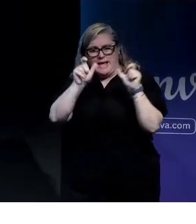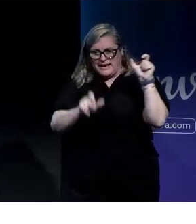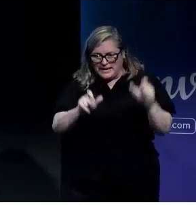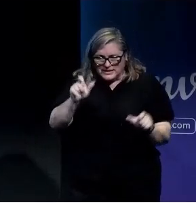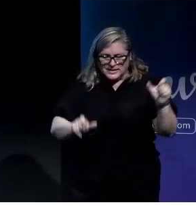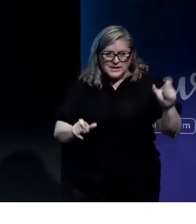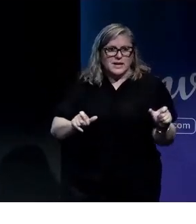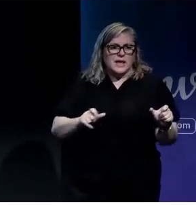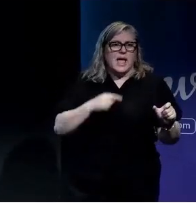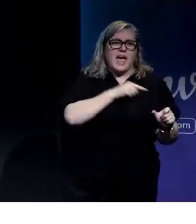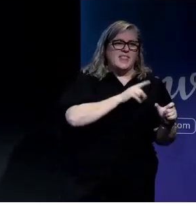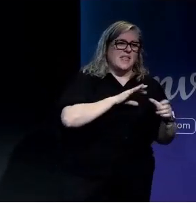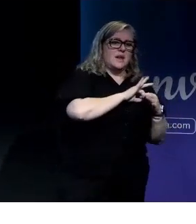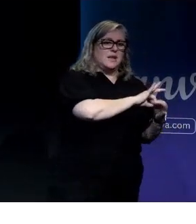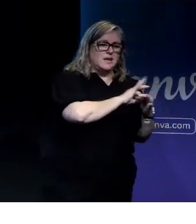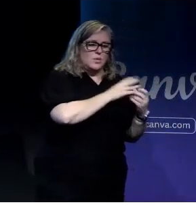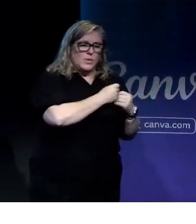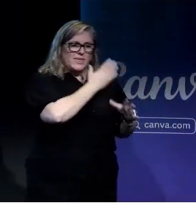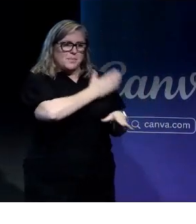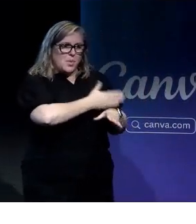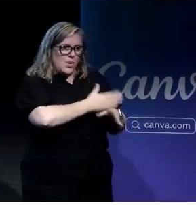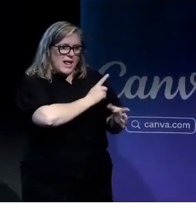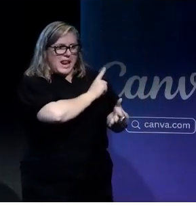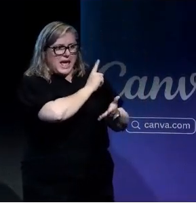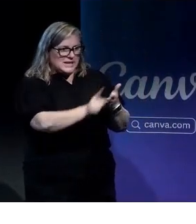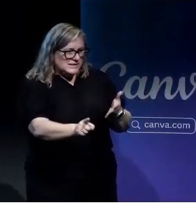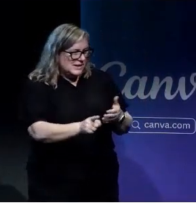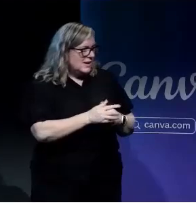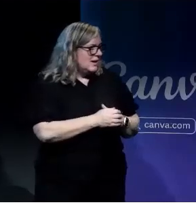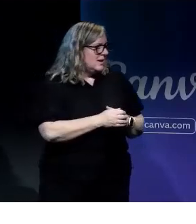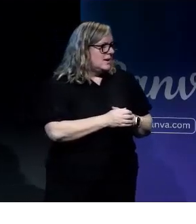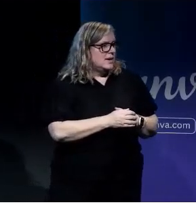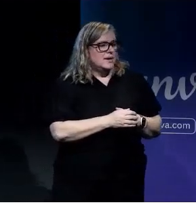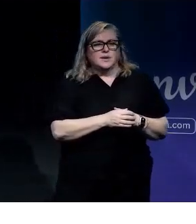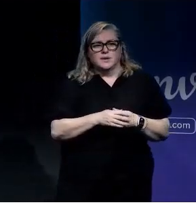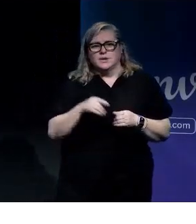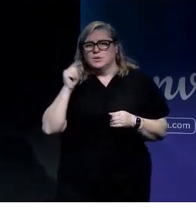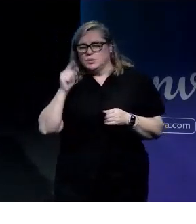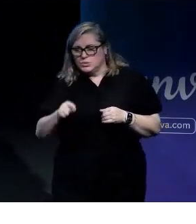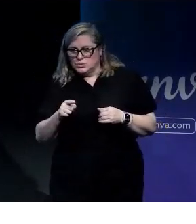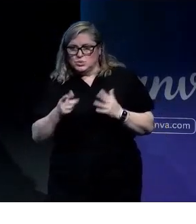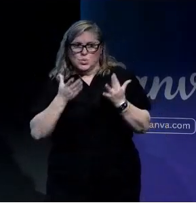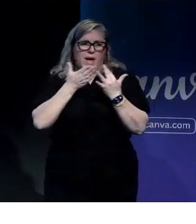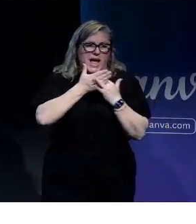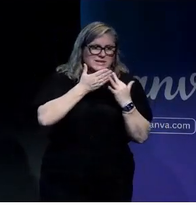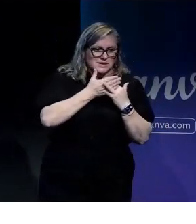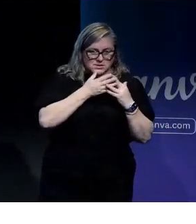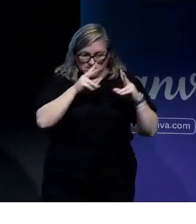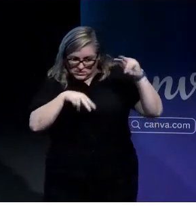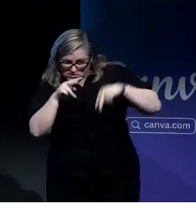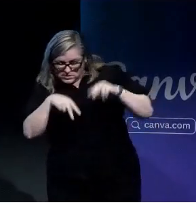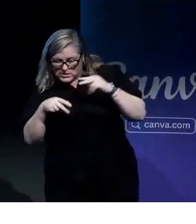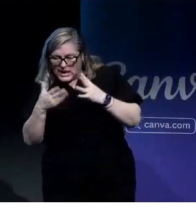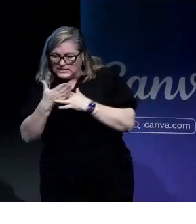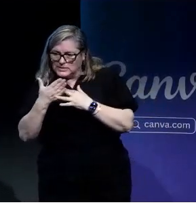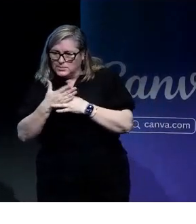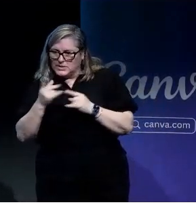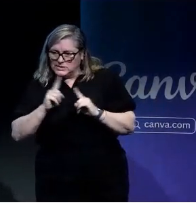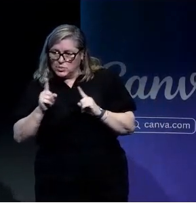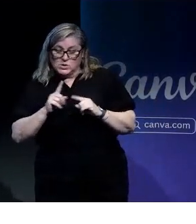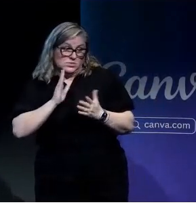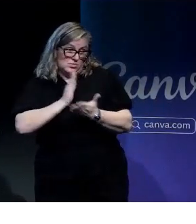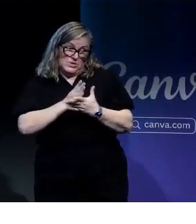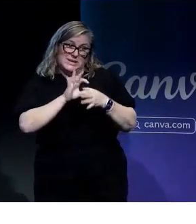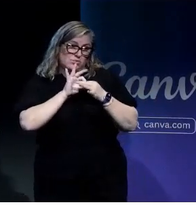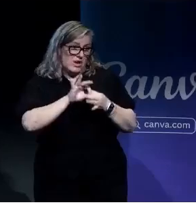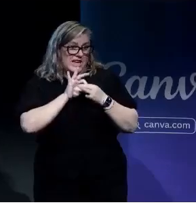employee-facing later, to ensure that to assess their current accessibility. So relationships in this process